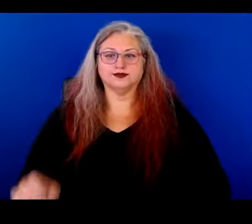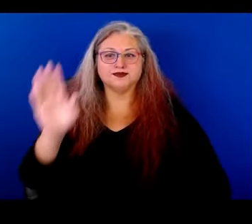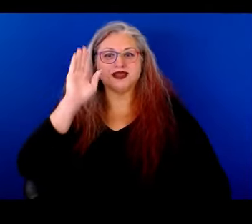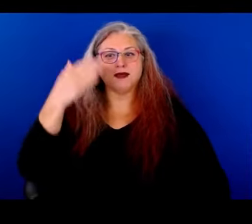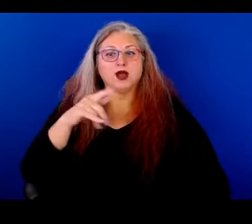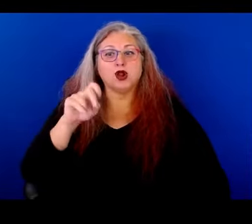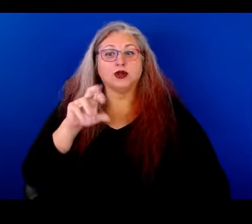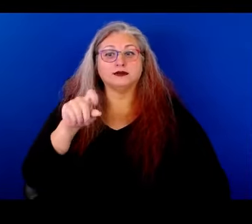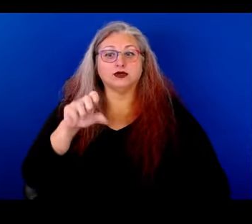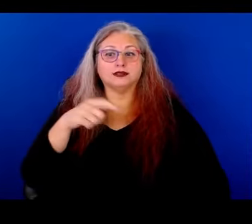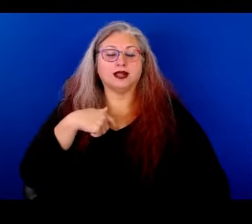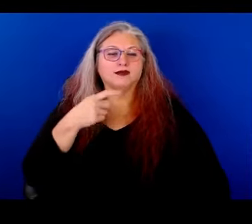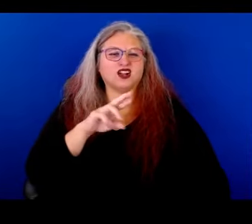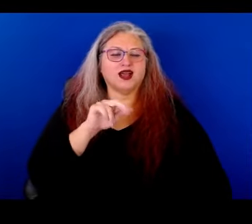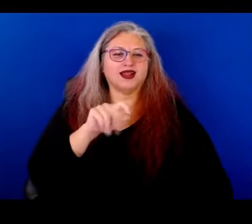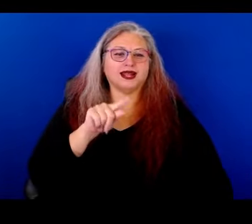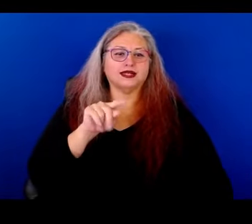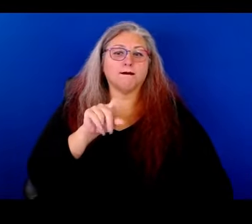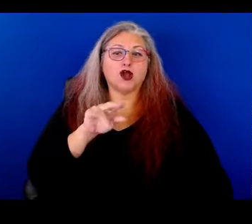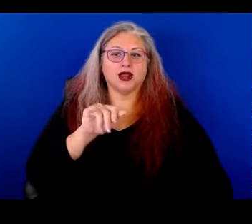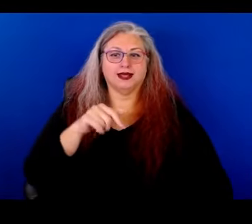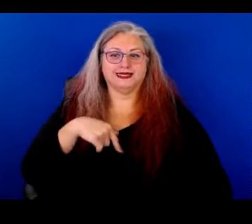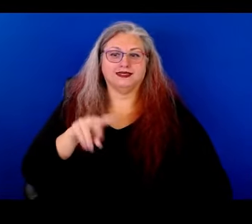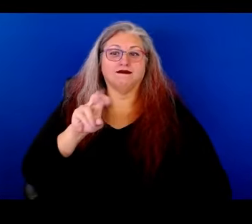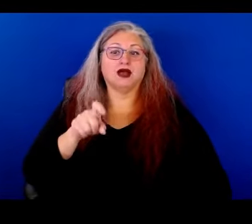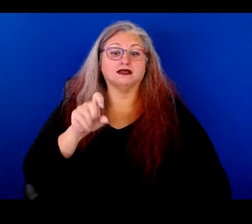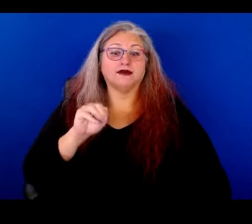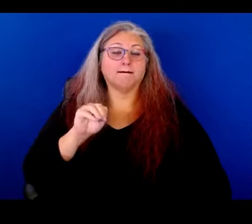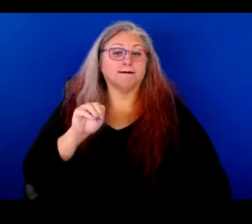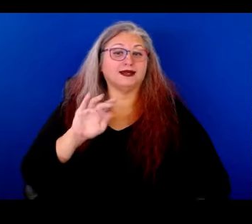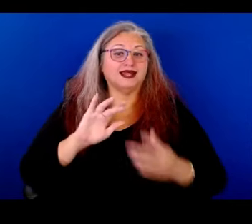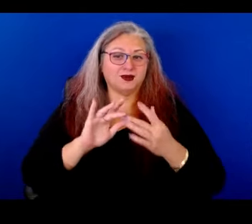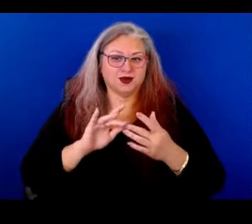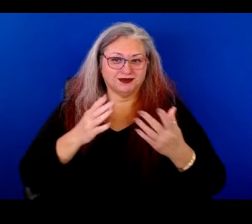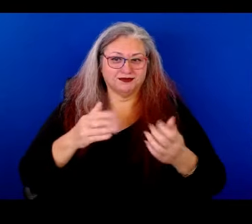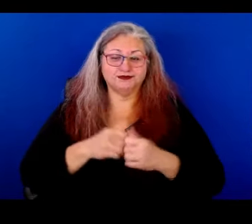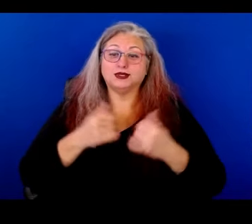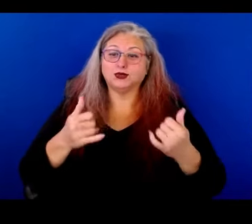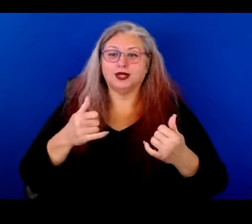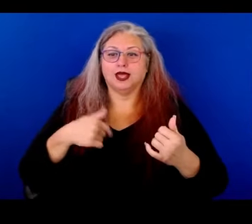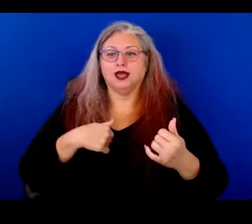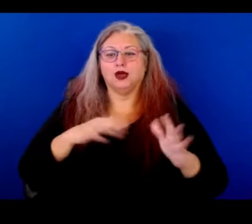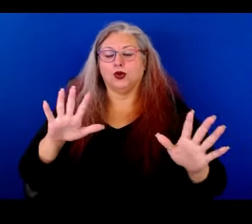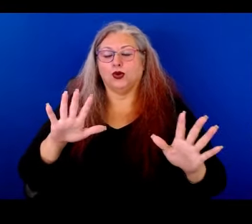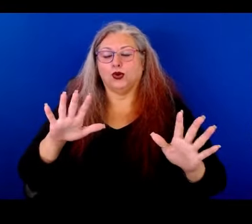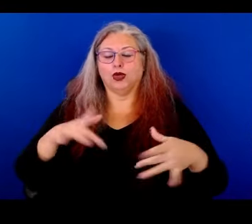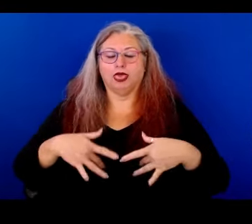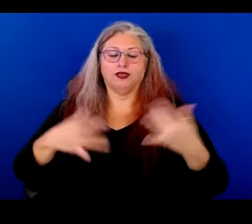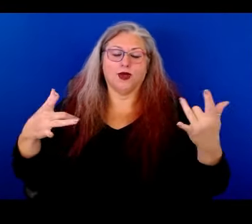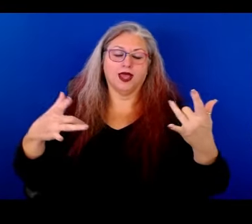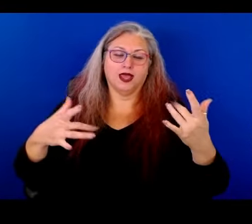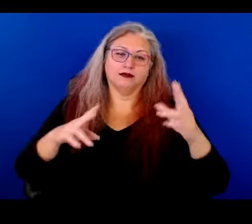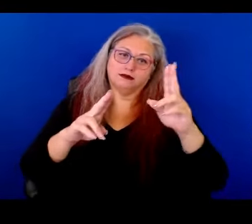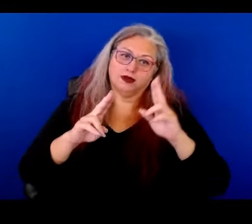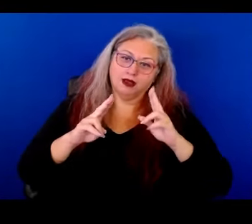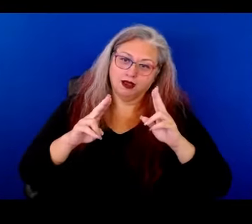I am Lourdes Pérez, and I'm Dr. Annette Darmada, and this is the VoxFem Network. Today, we are thrilled